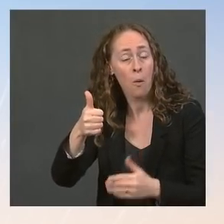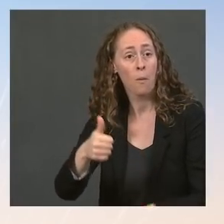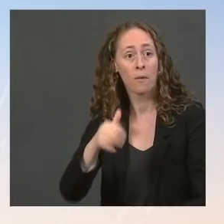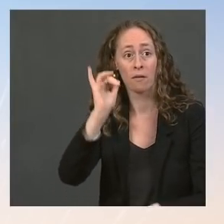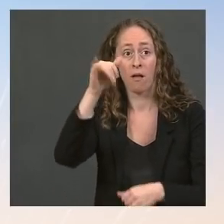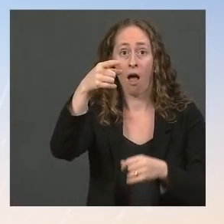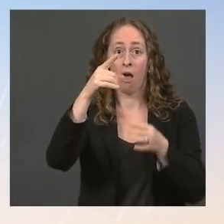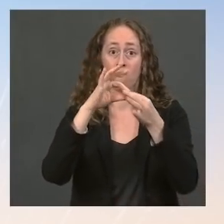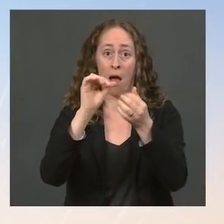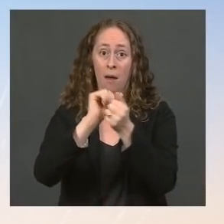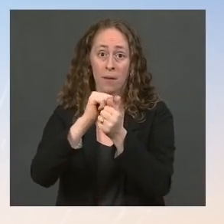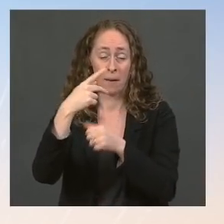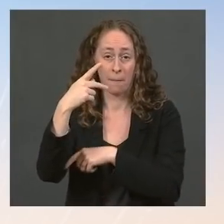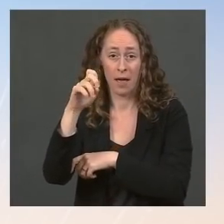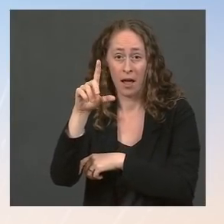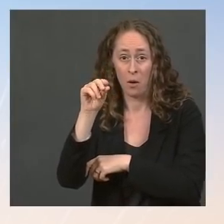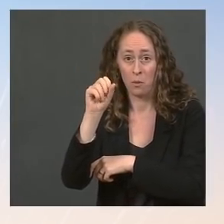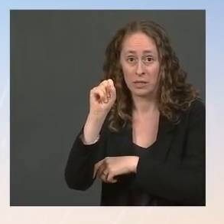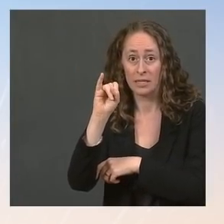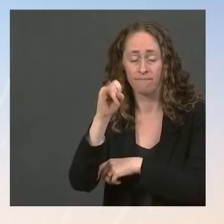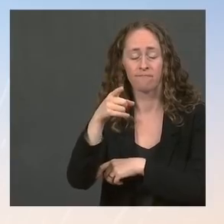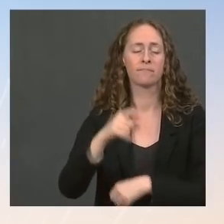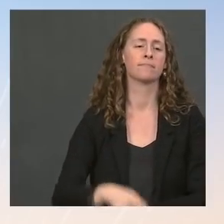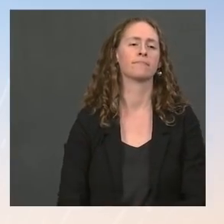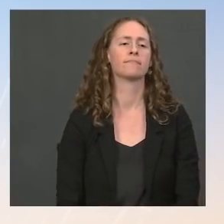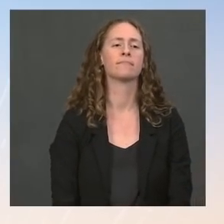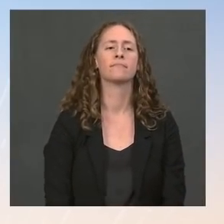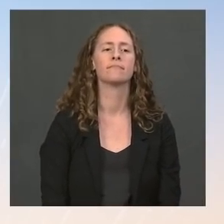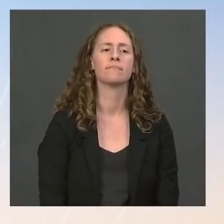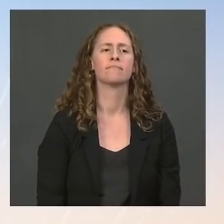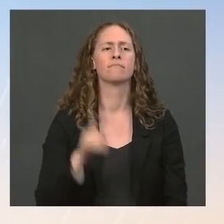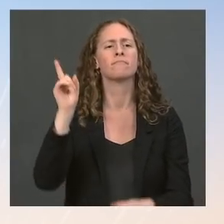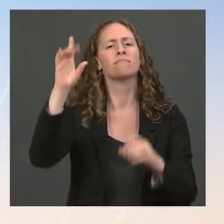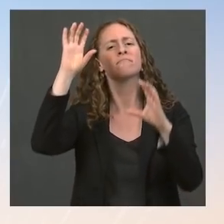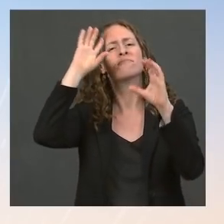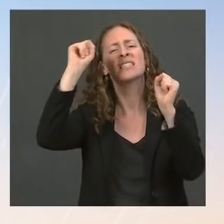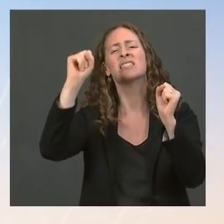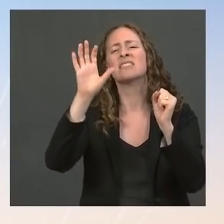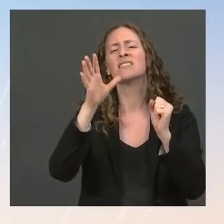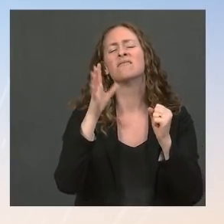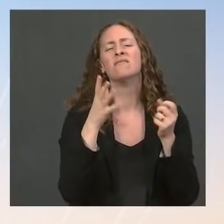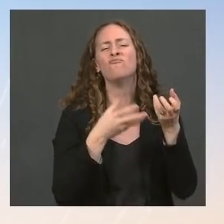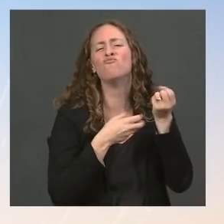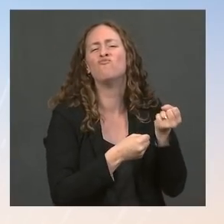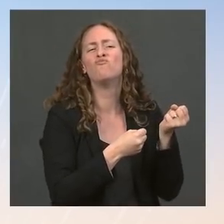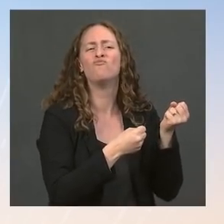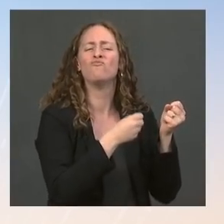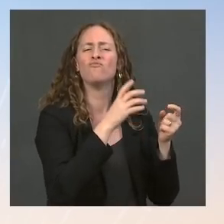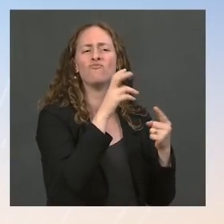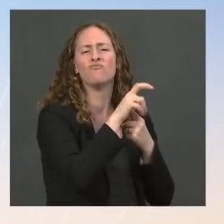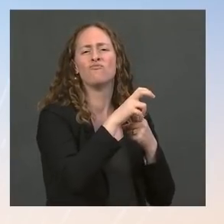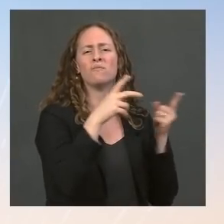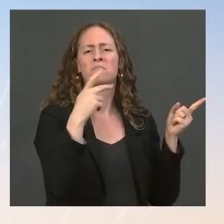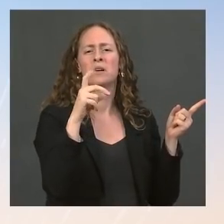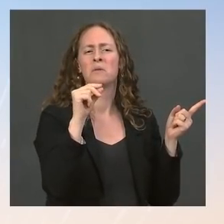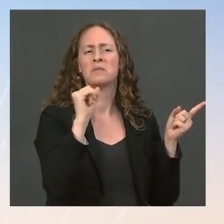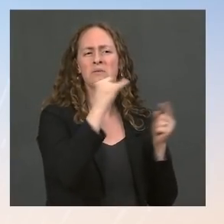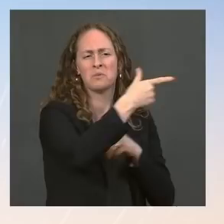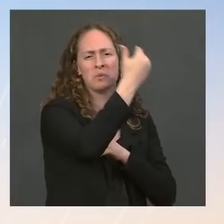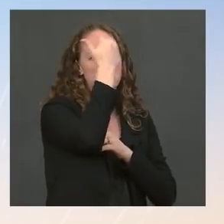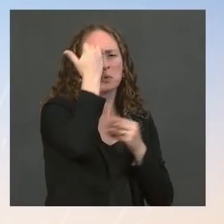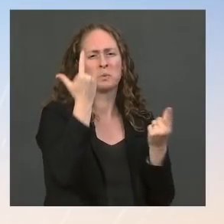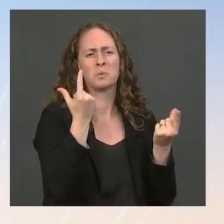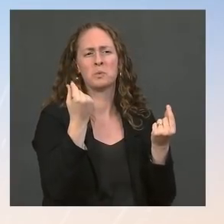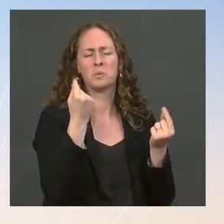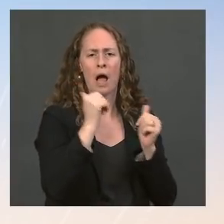assume. One, I would say the president trusts the speaker and her assessment of what her caucus needs to win this vote. Our